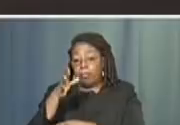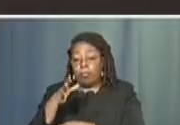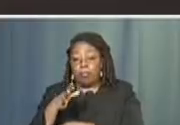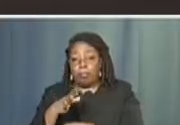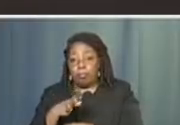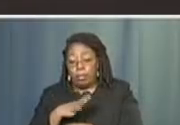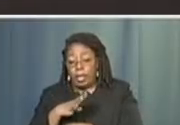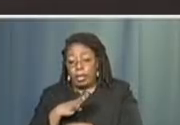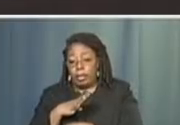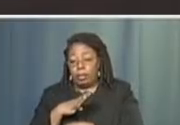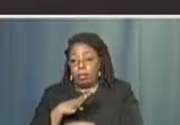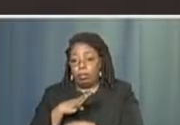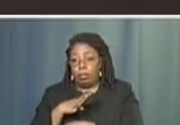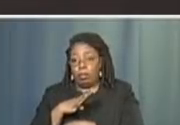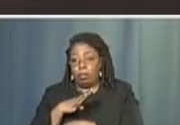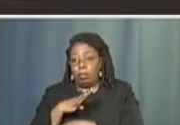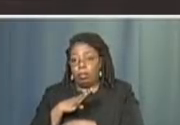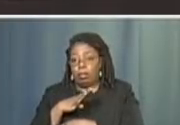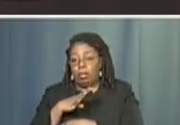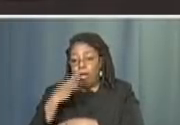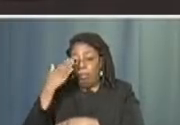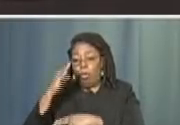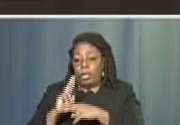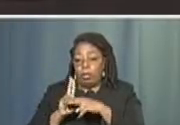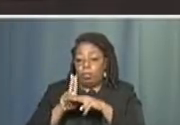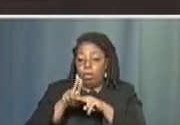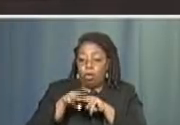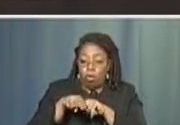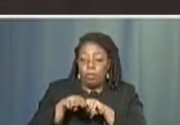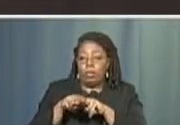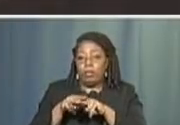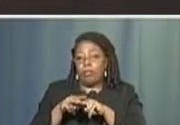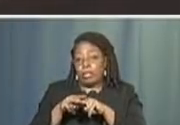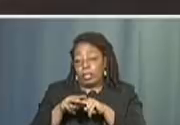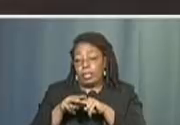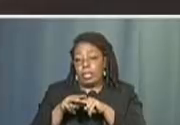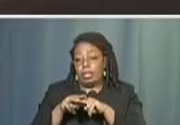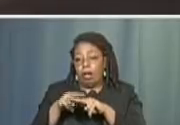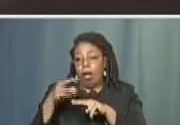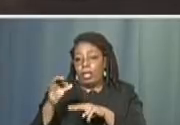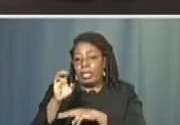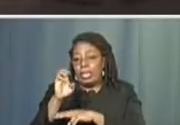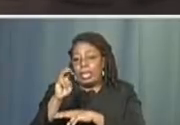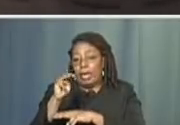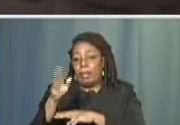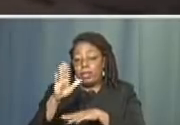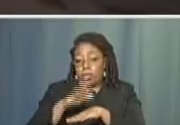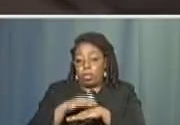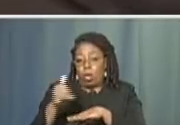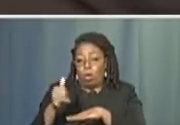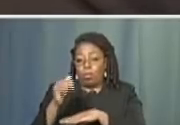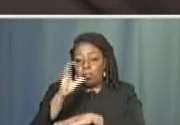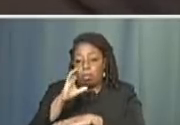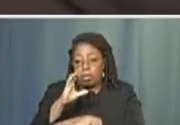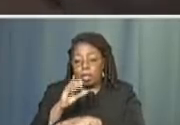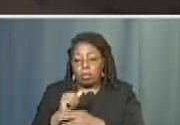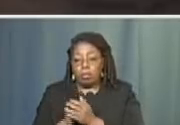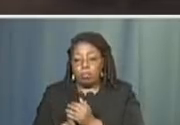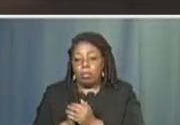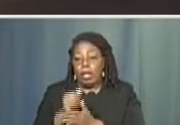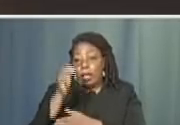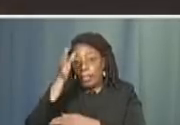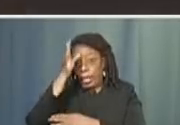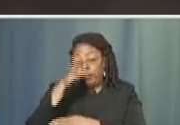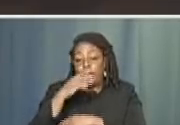the front seat. EMS was called, and following their assessment of the body, the